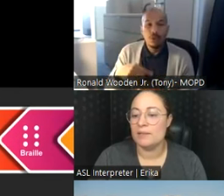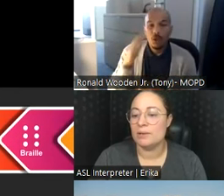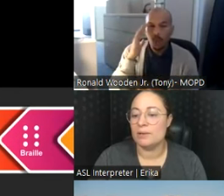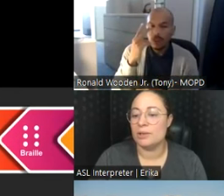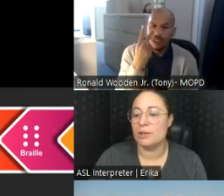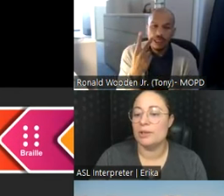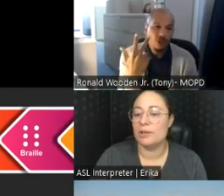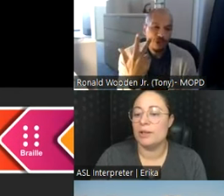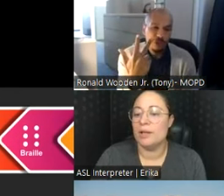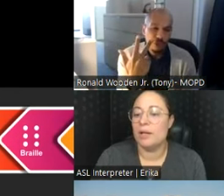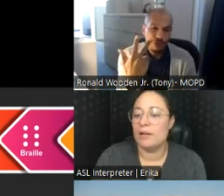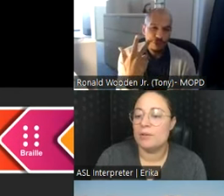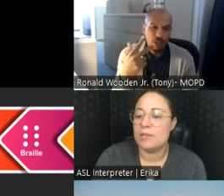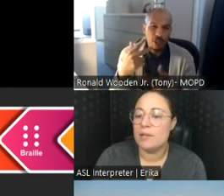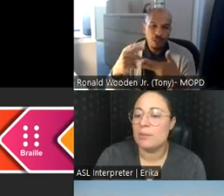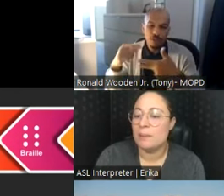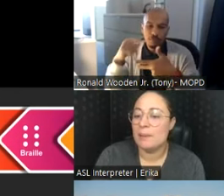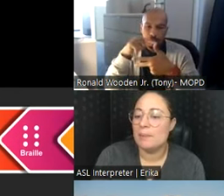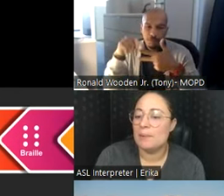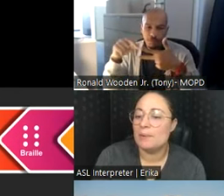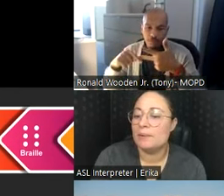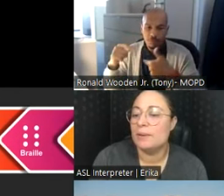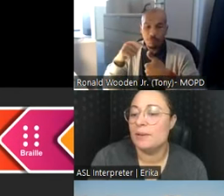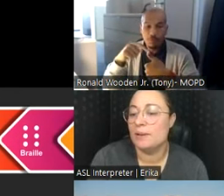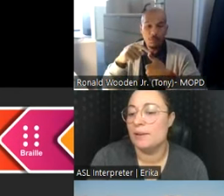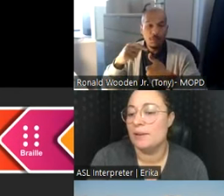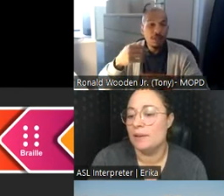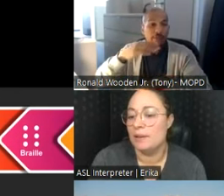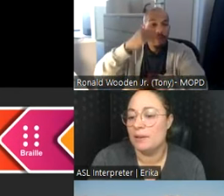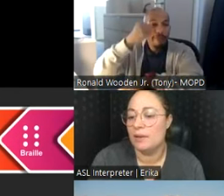In deaf culture, if you see three people,